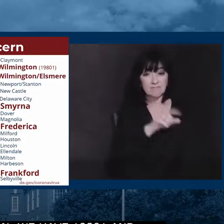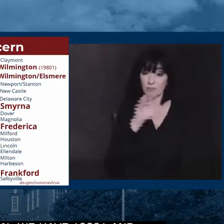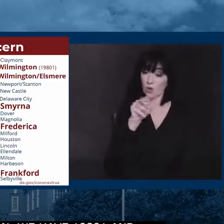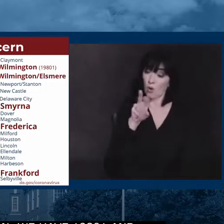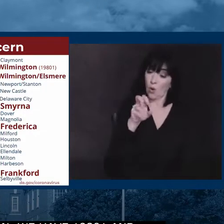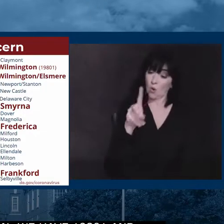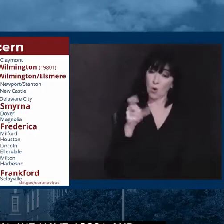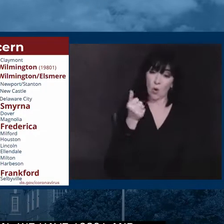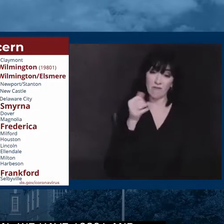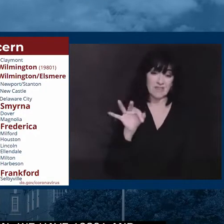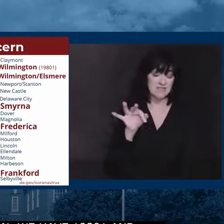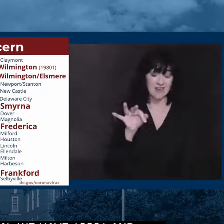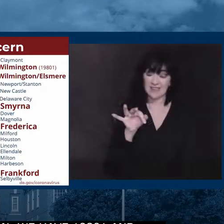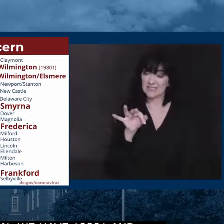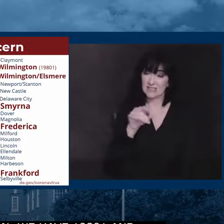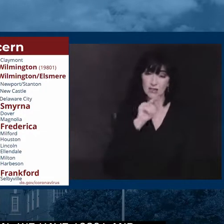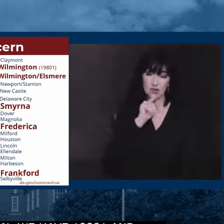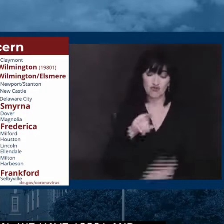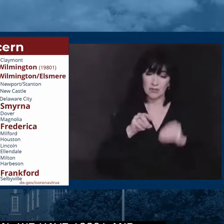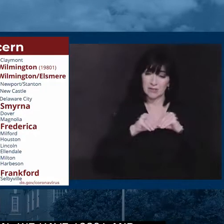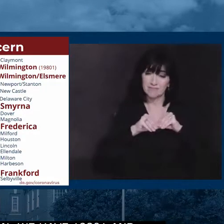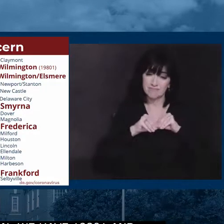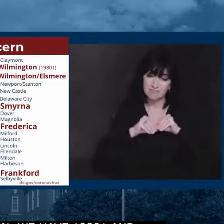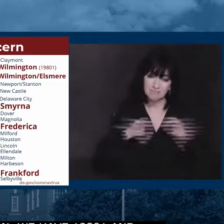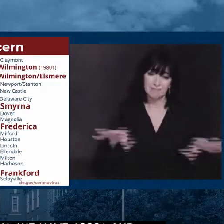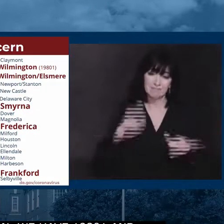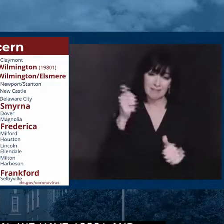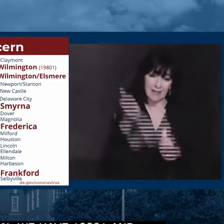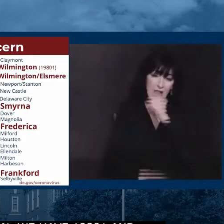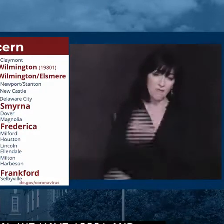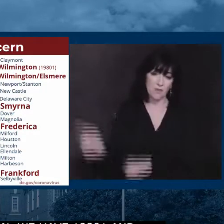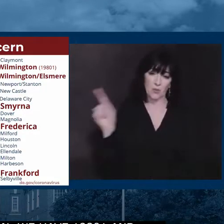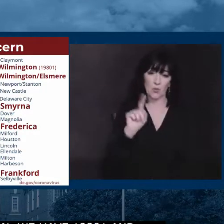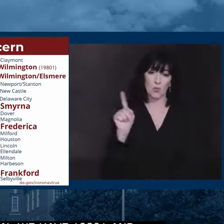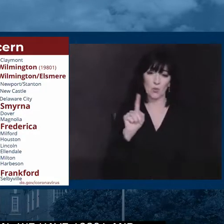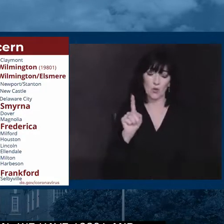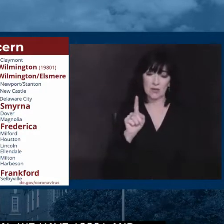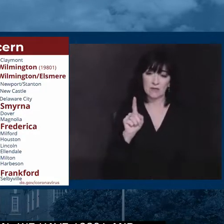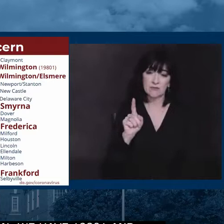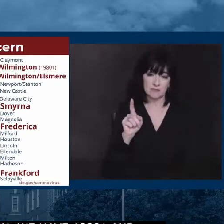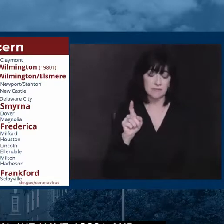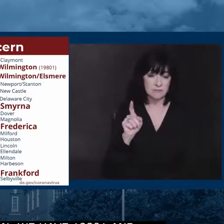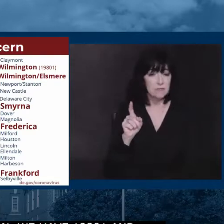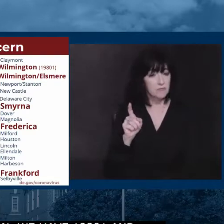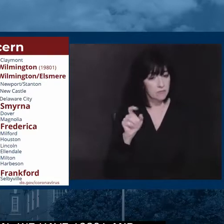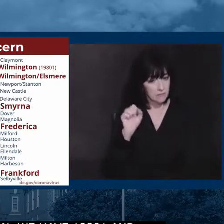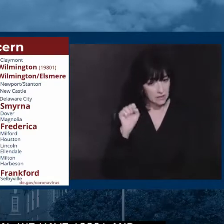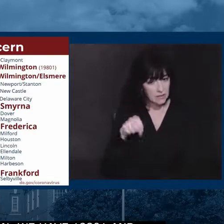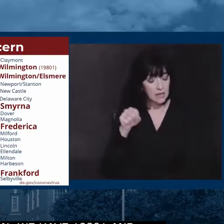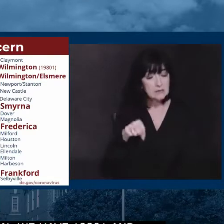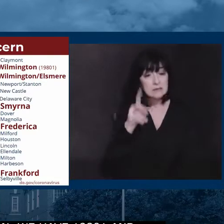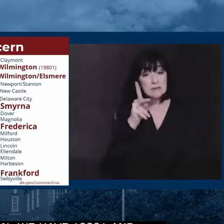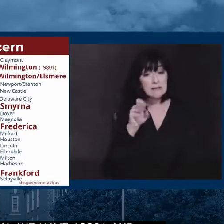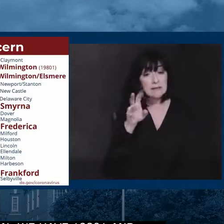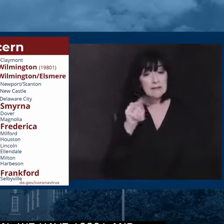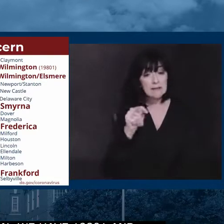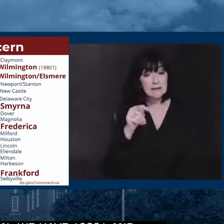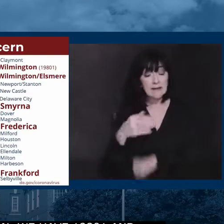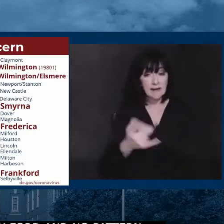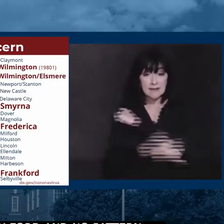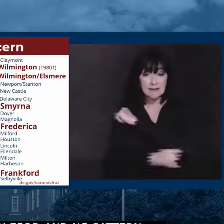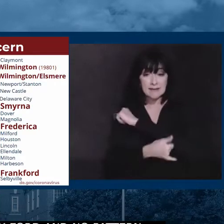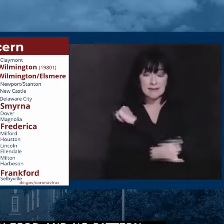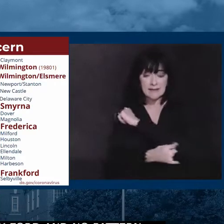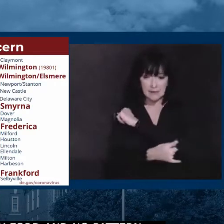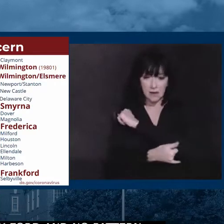really everywhere in the state right now. Now, we still do have lower testing rates in Kent County in